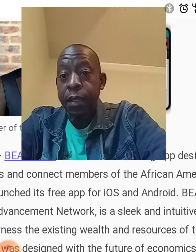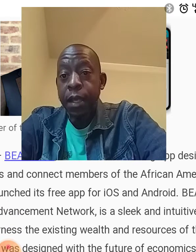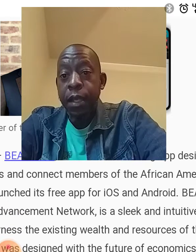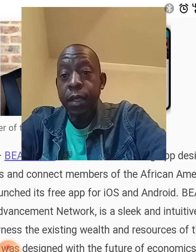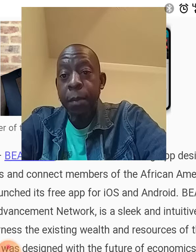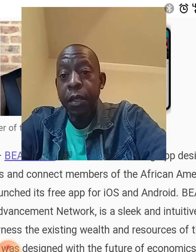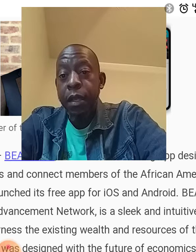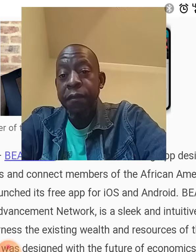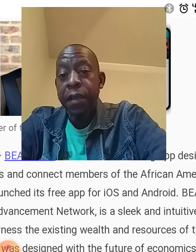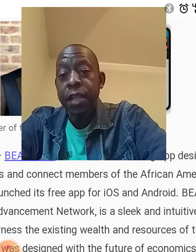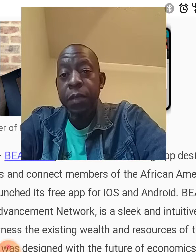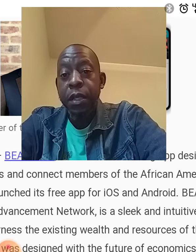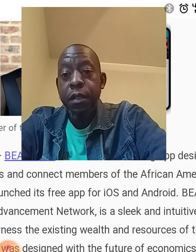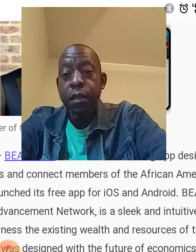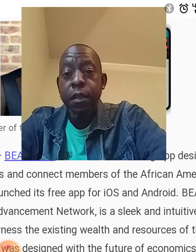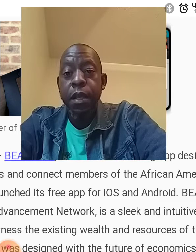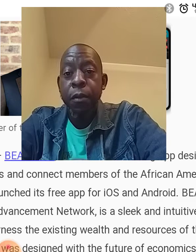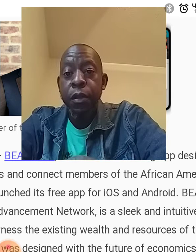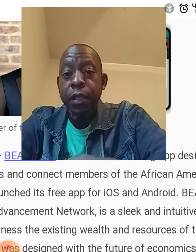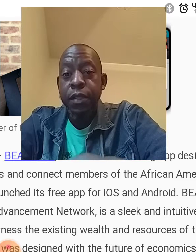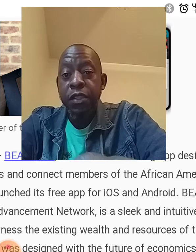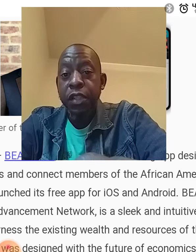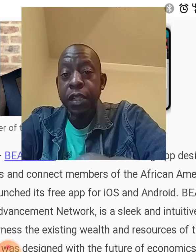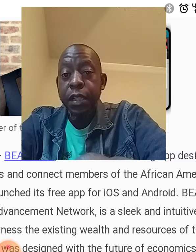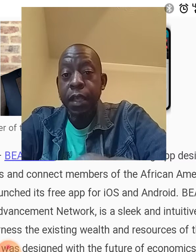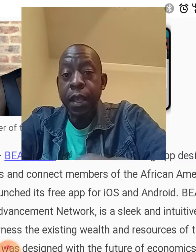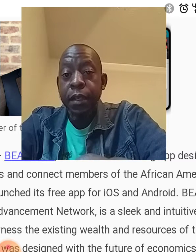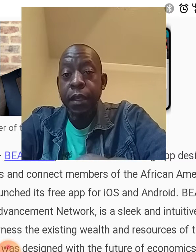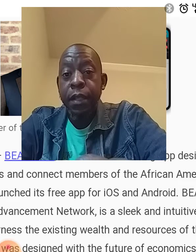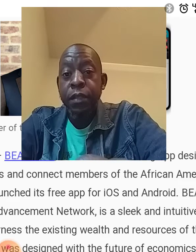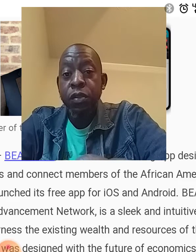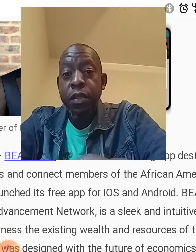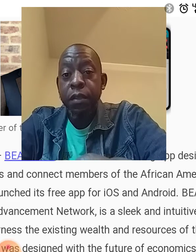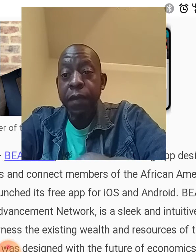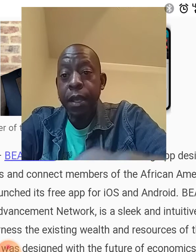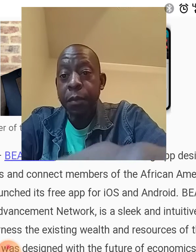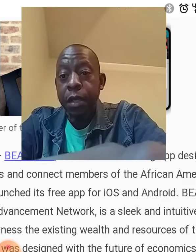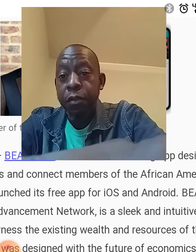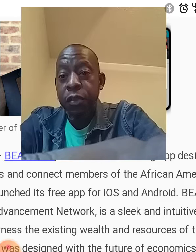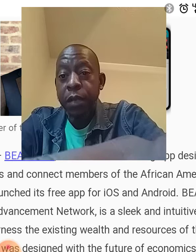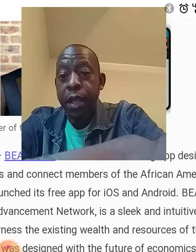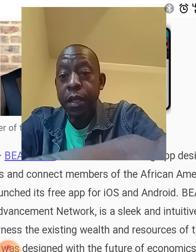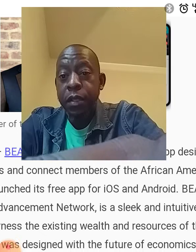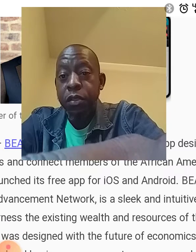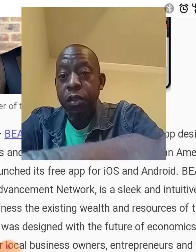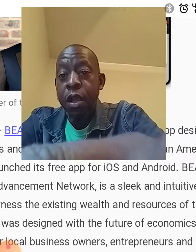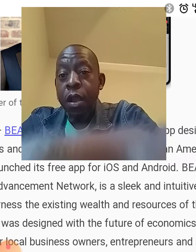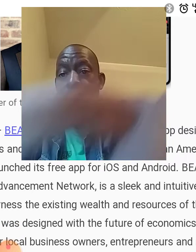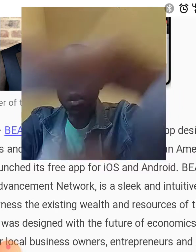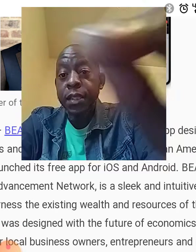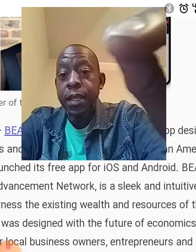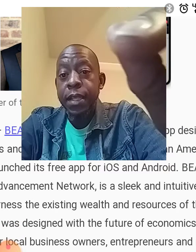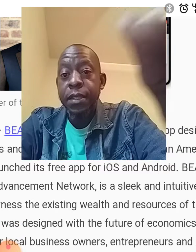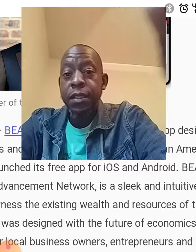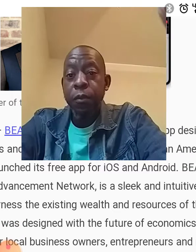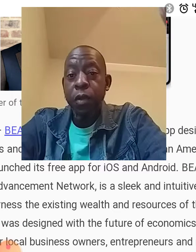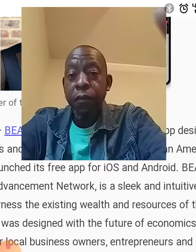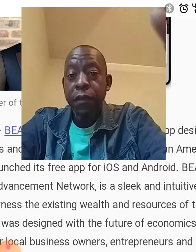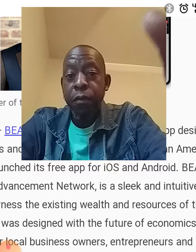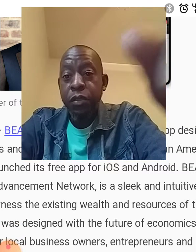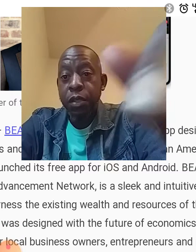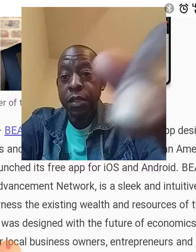Black Economic Advancement Network, is a sleek and intuitive app that was created to harness the